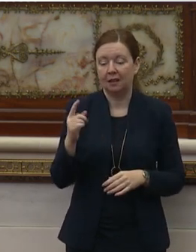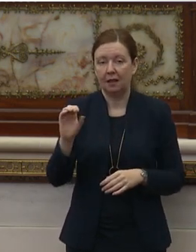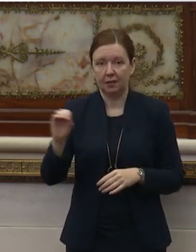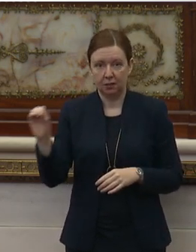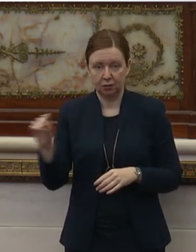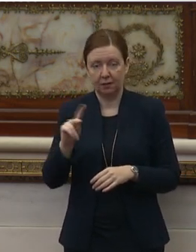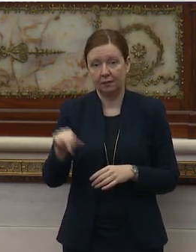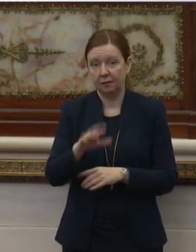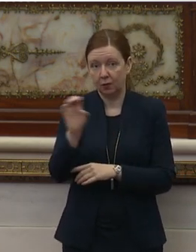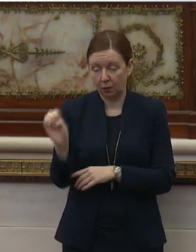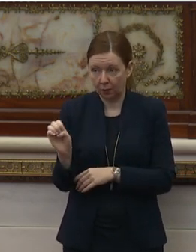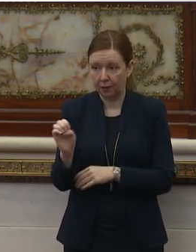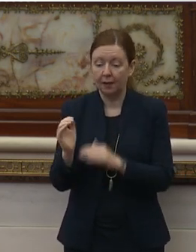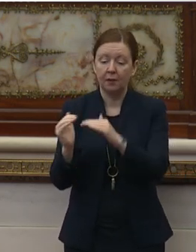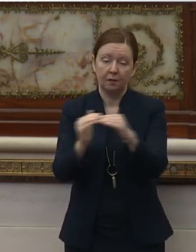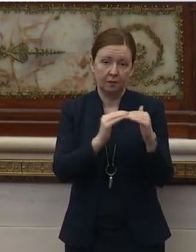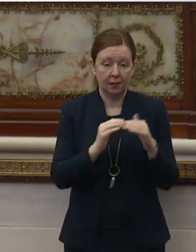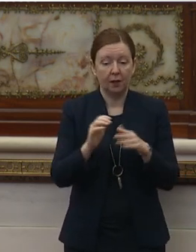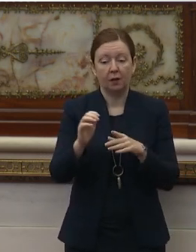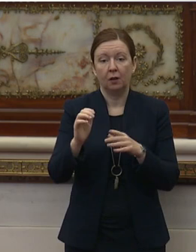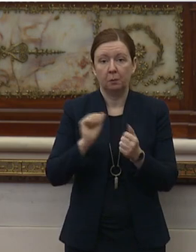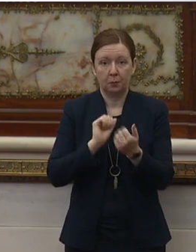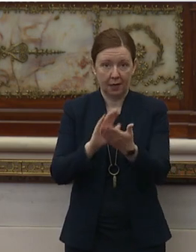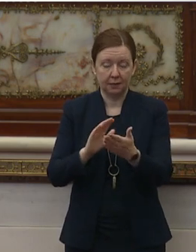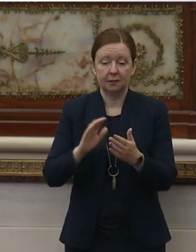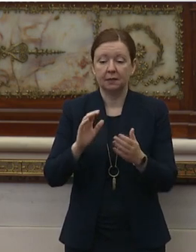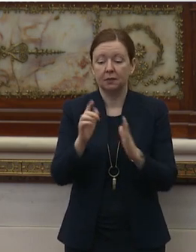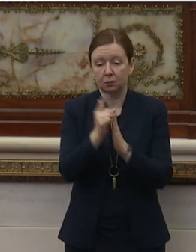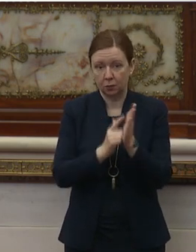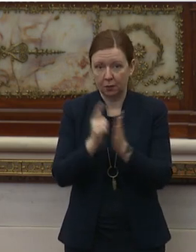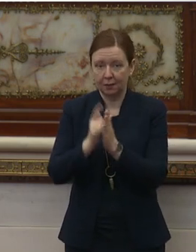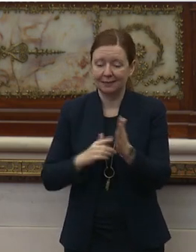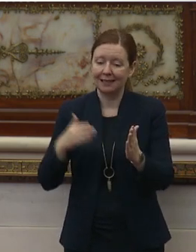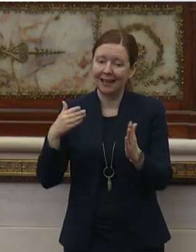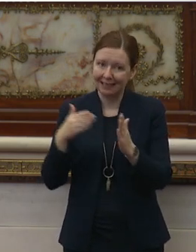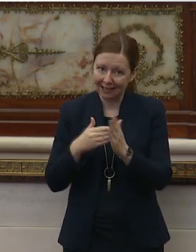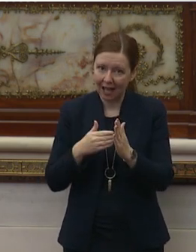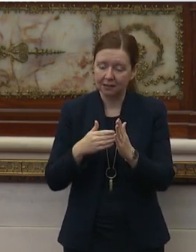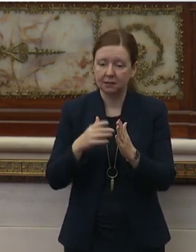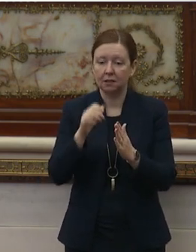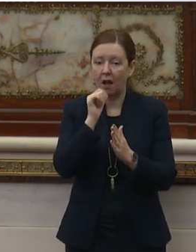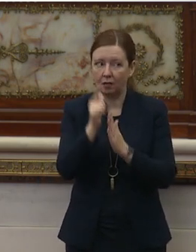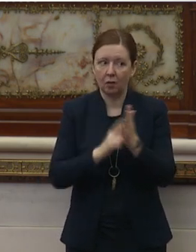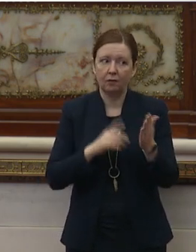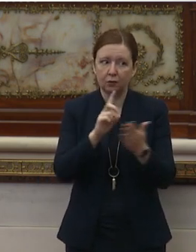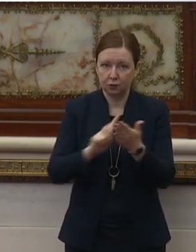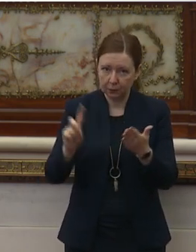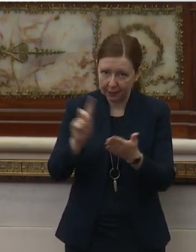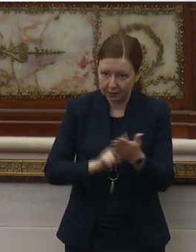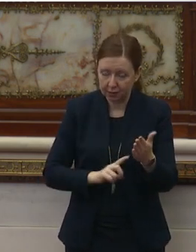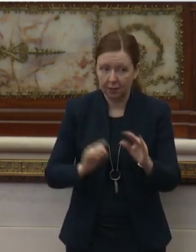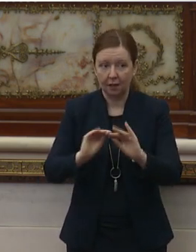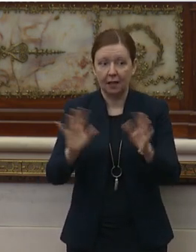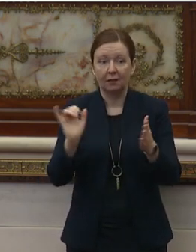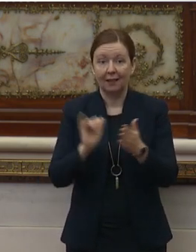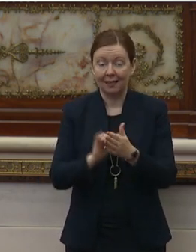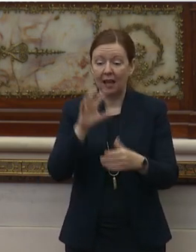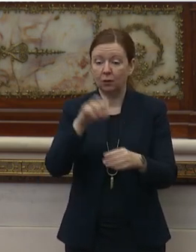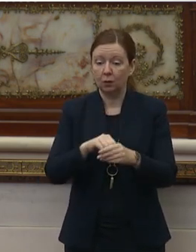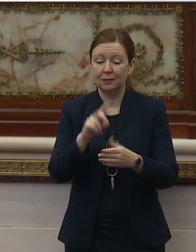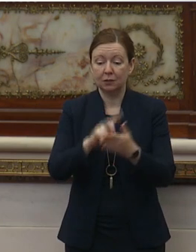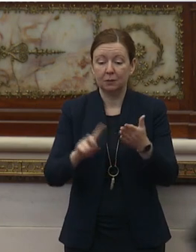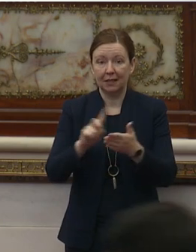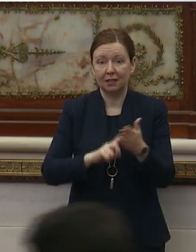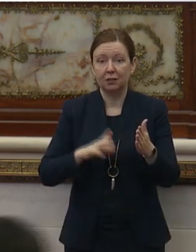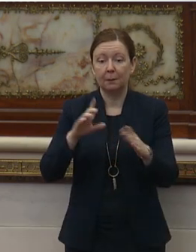9100 of the Philadelphia Code entitled Fair Practices Ordinance, Protections Against Unlawful Discrimination, to clarify that unlawful discrimination includes discrimination